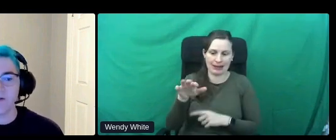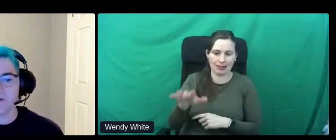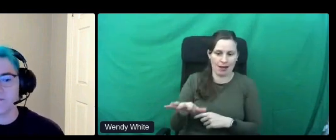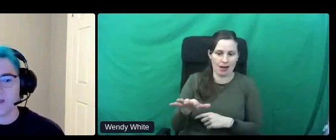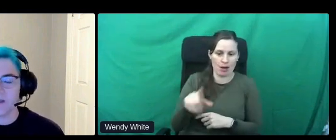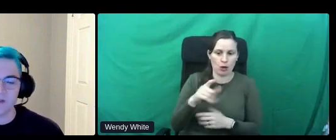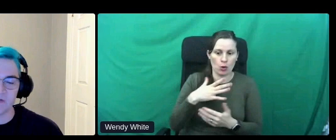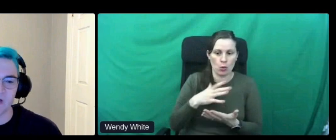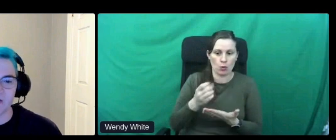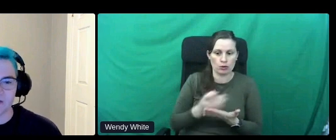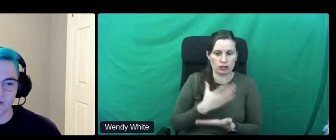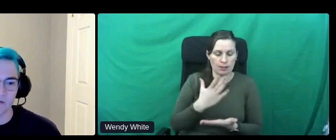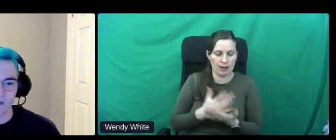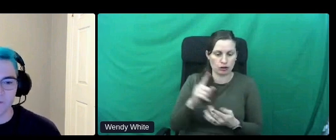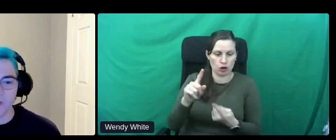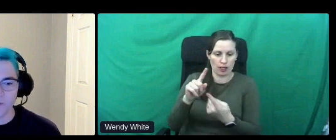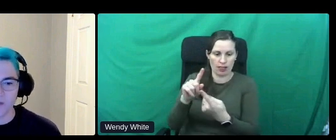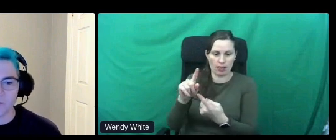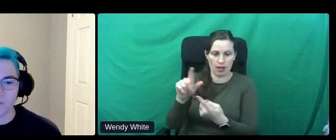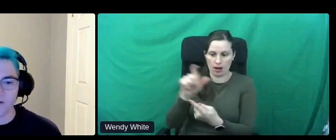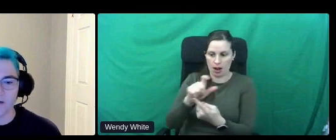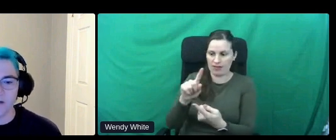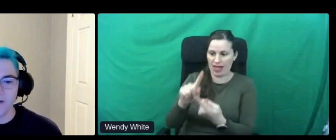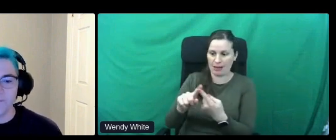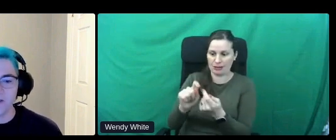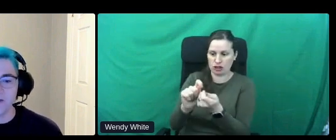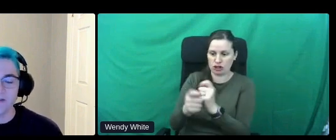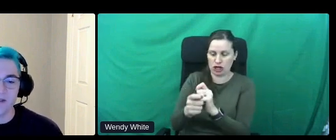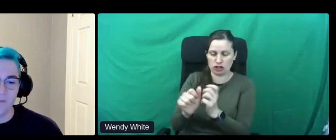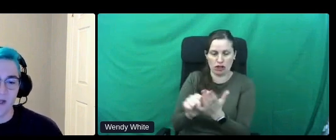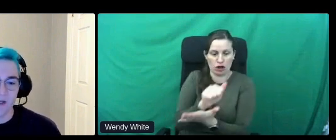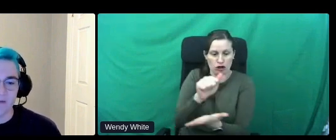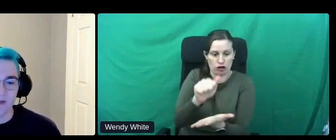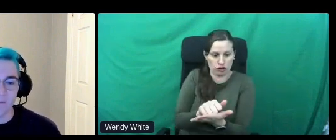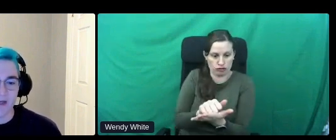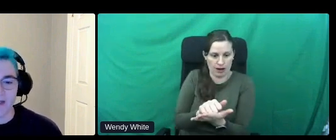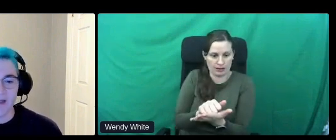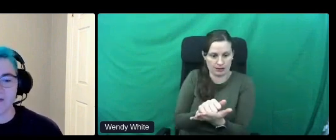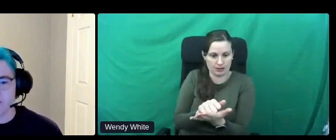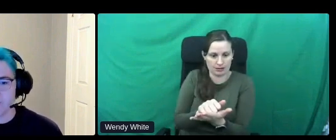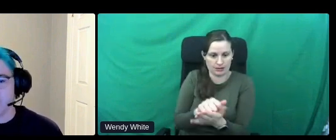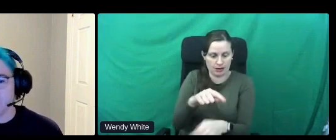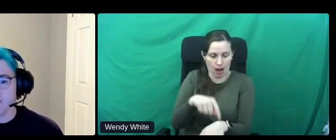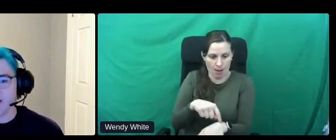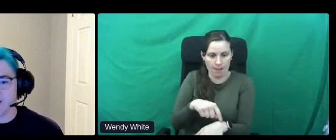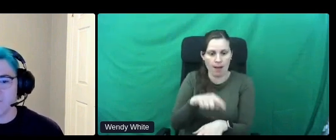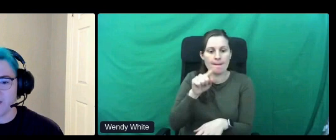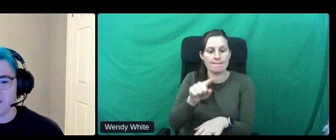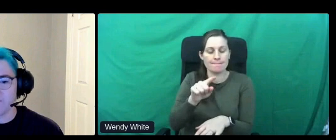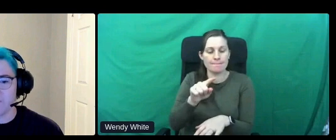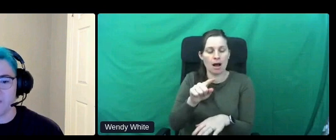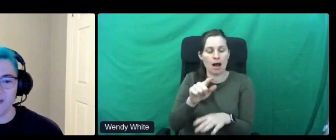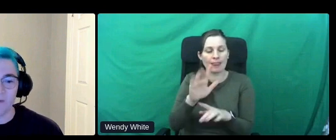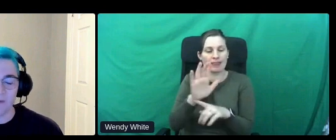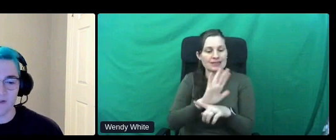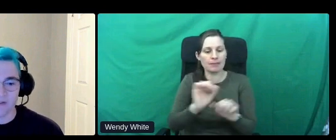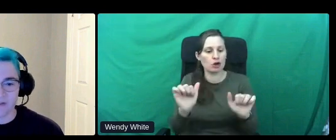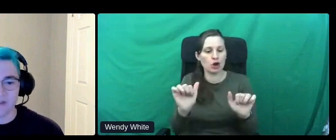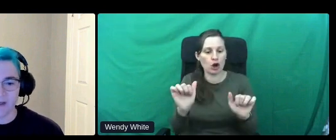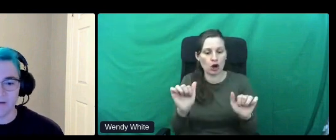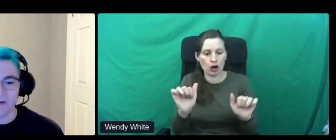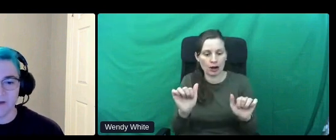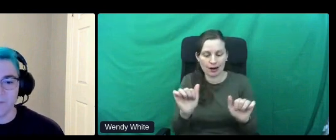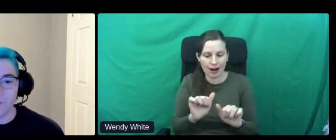the color of the enemy changes at the correct moment, where in the cinematic, they might not actually be killing the enemy from the game